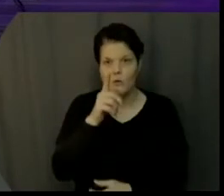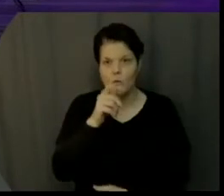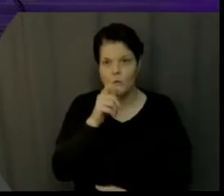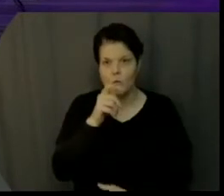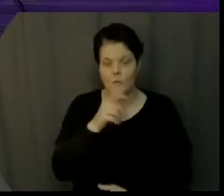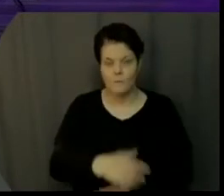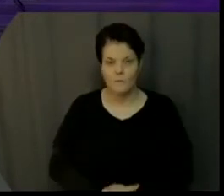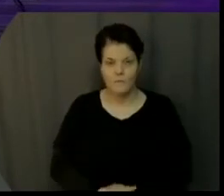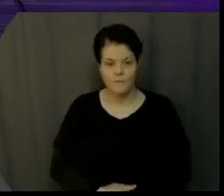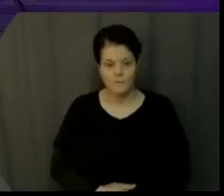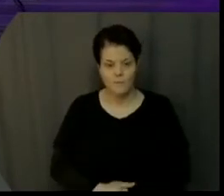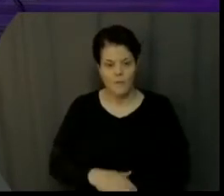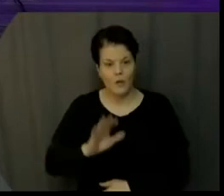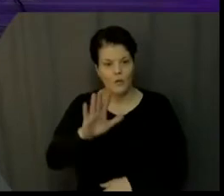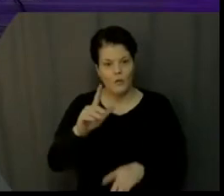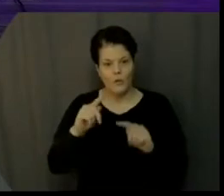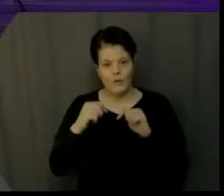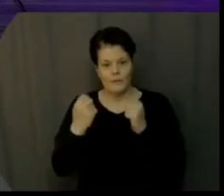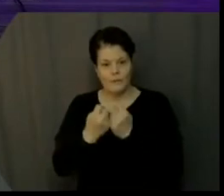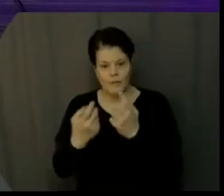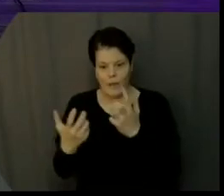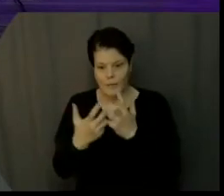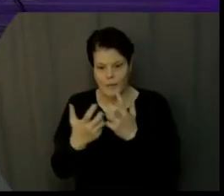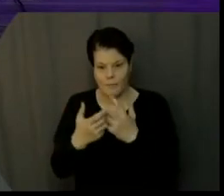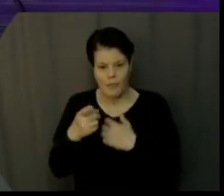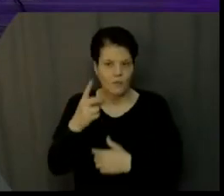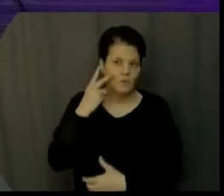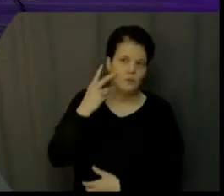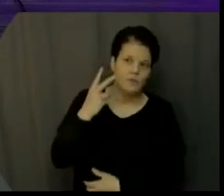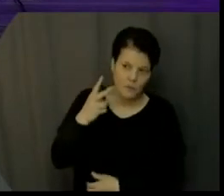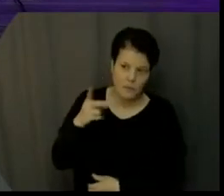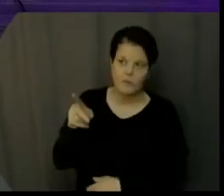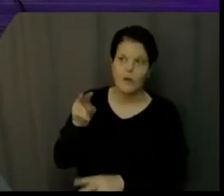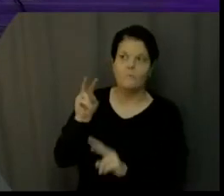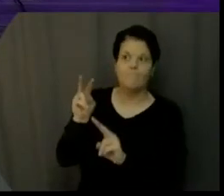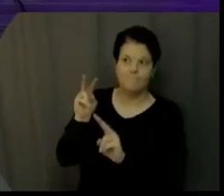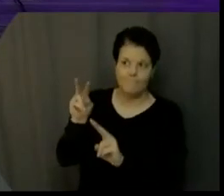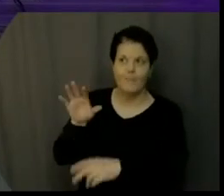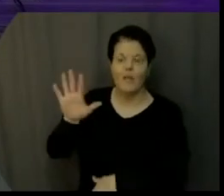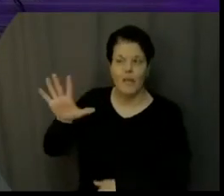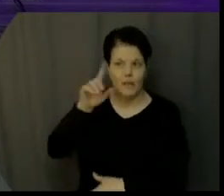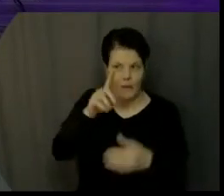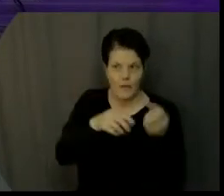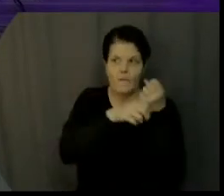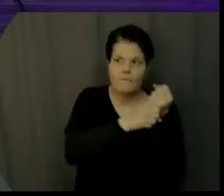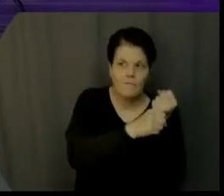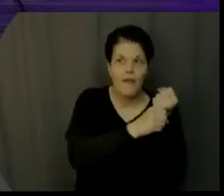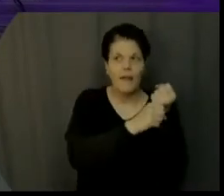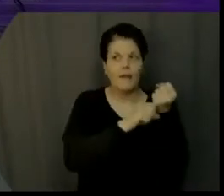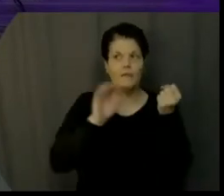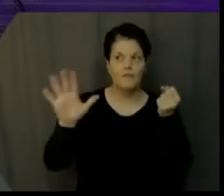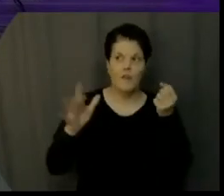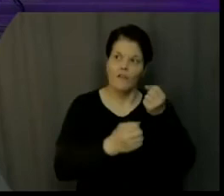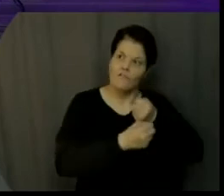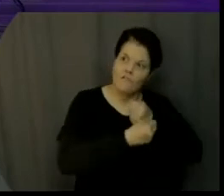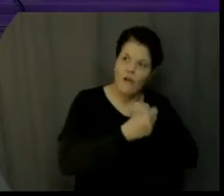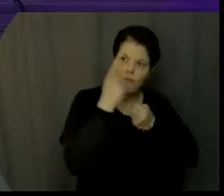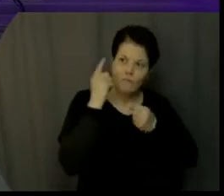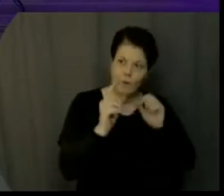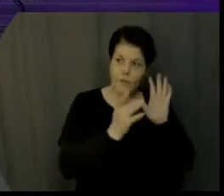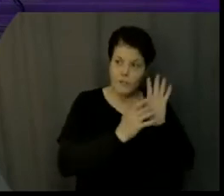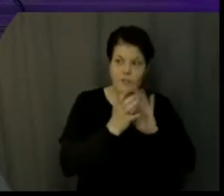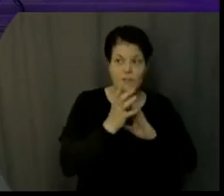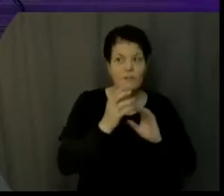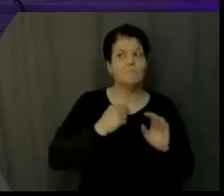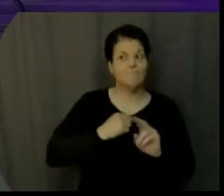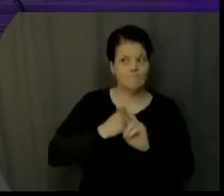and say, I see them, I see they have a faith and a love for Jesus that I admire. And